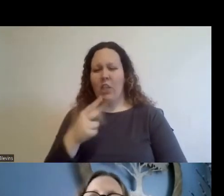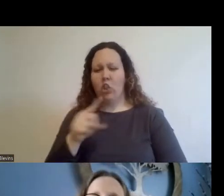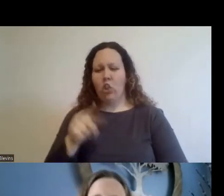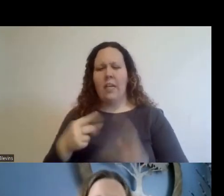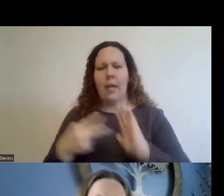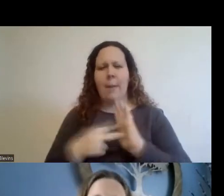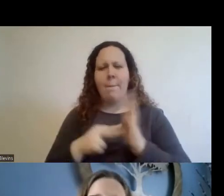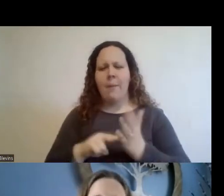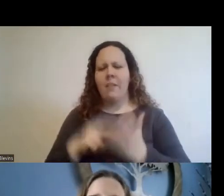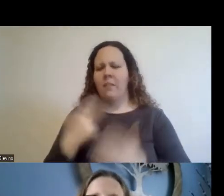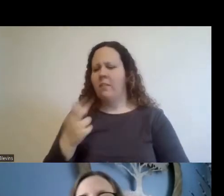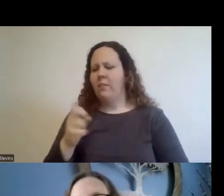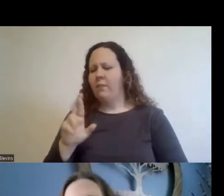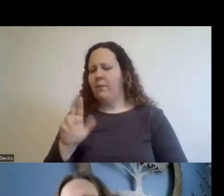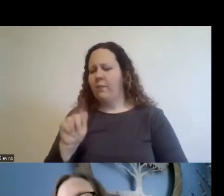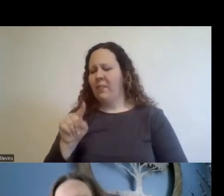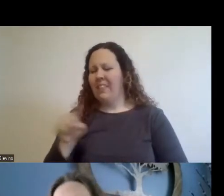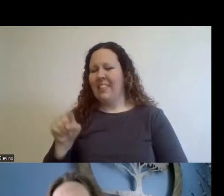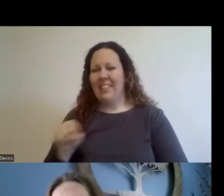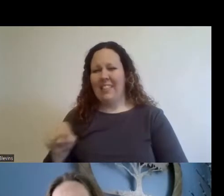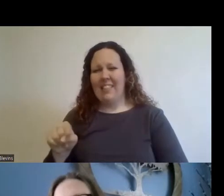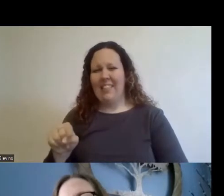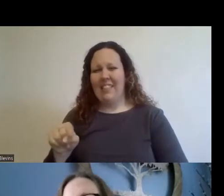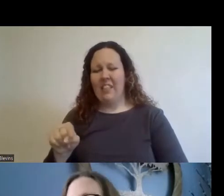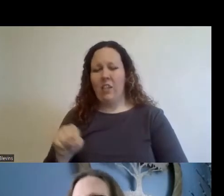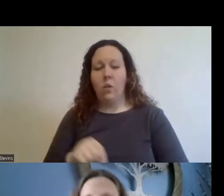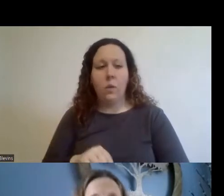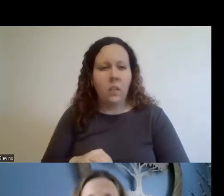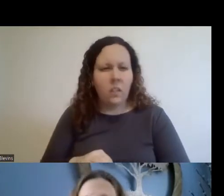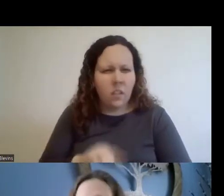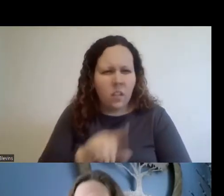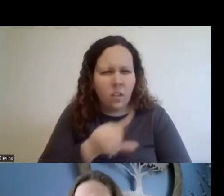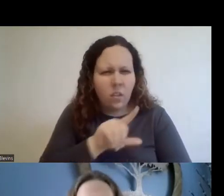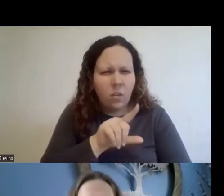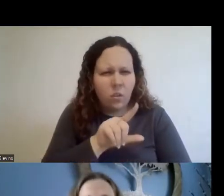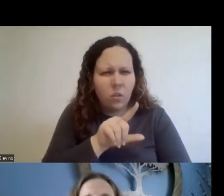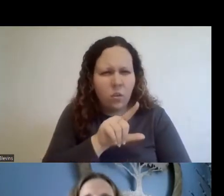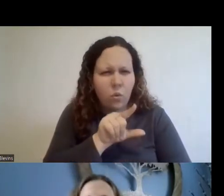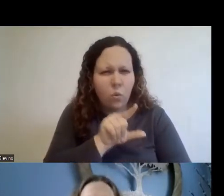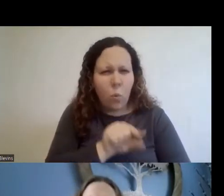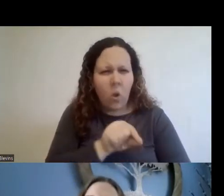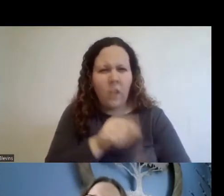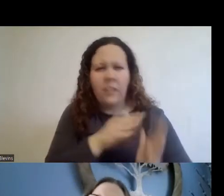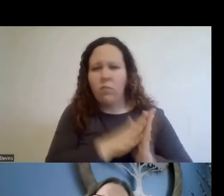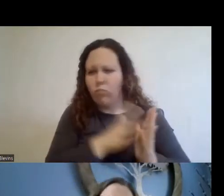it goes from 20 to 20,000 hertz. That's like what we can hear.